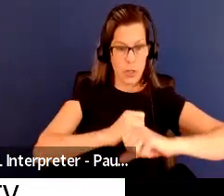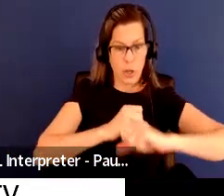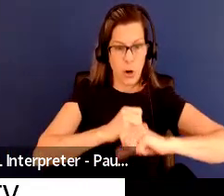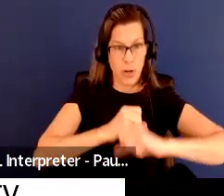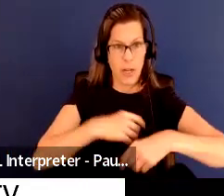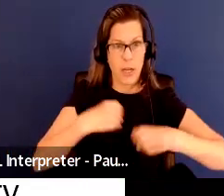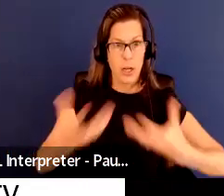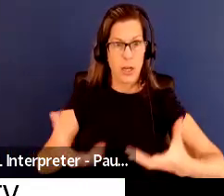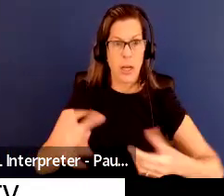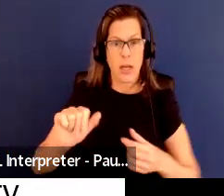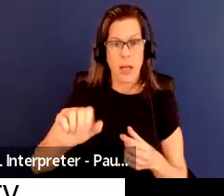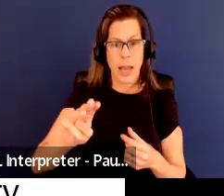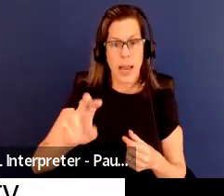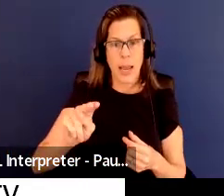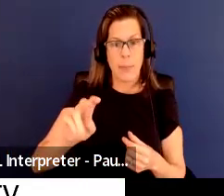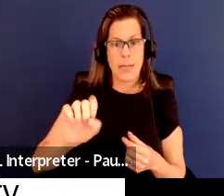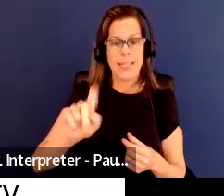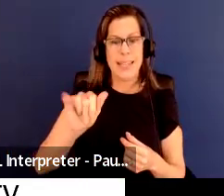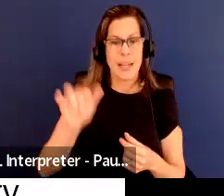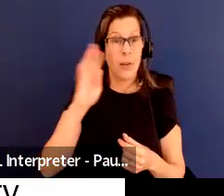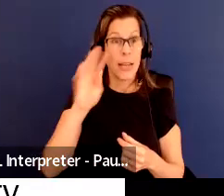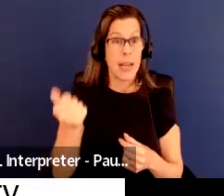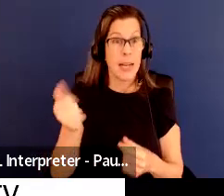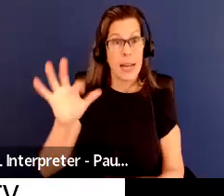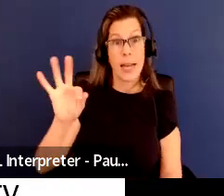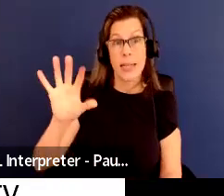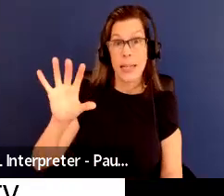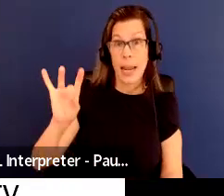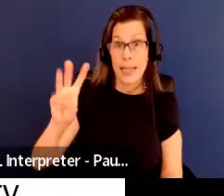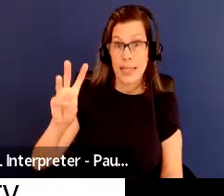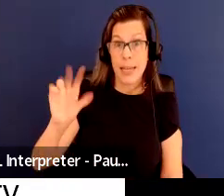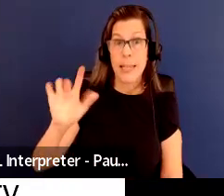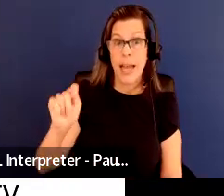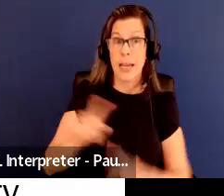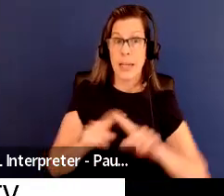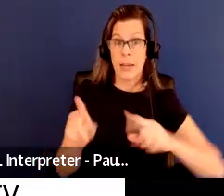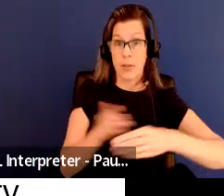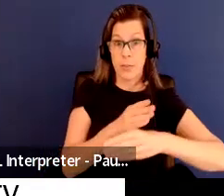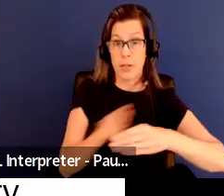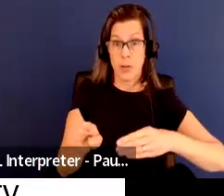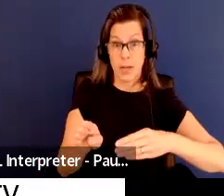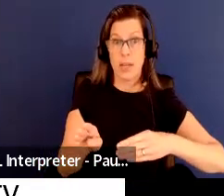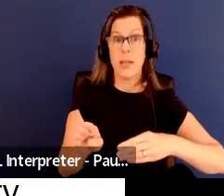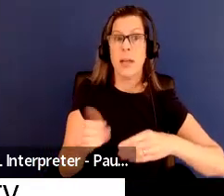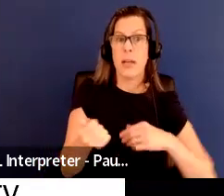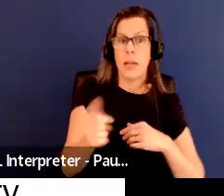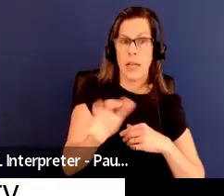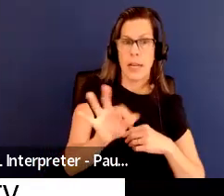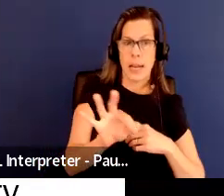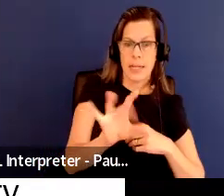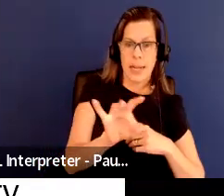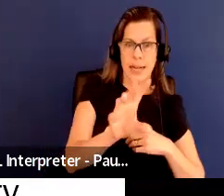granting amnesty was created in the 1986 Act. But the difference between the 1986 Act